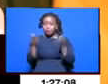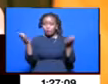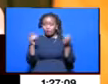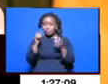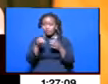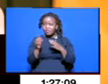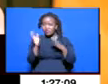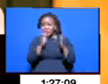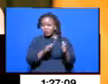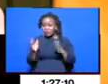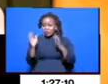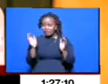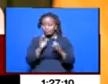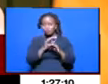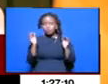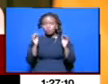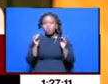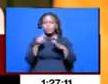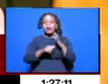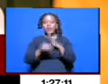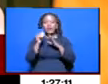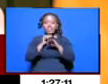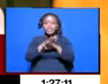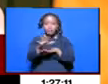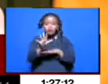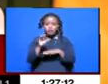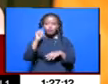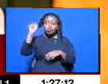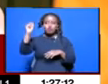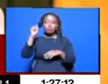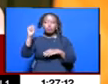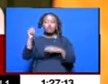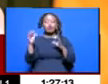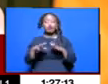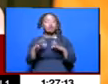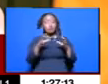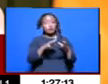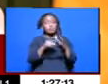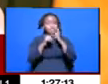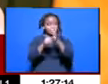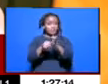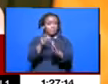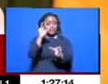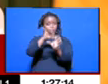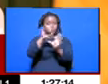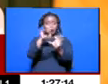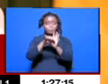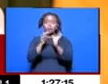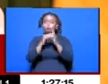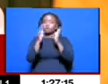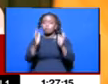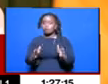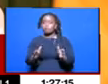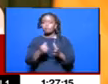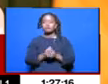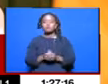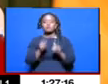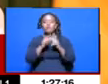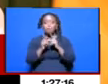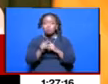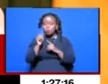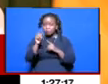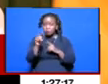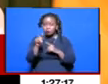under the influence of the political class, especially the elected one. These symposia and